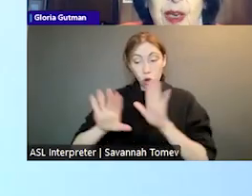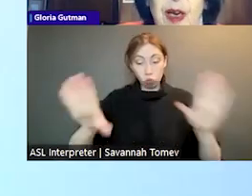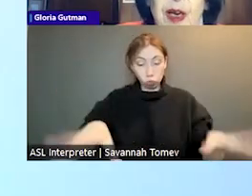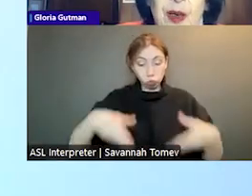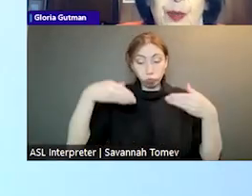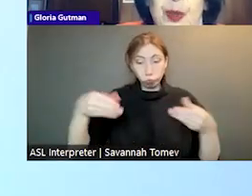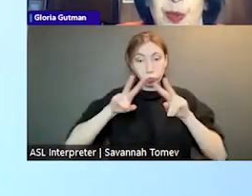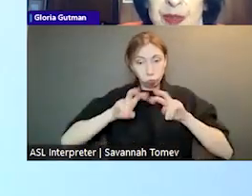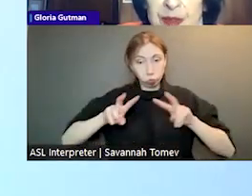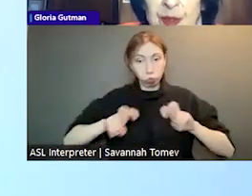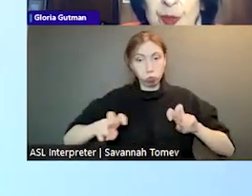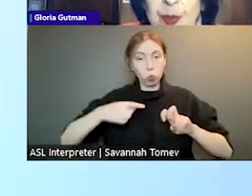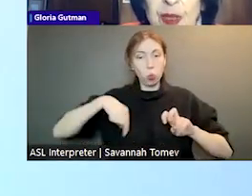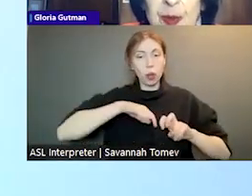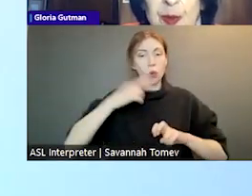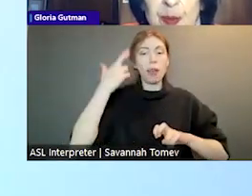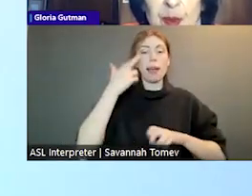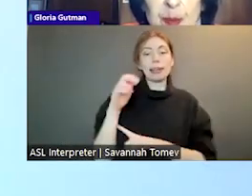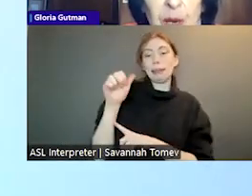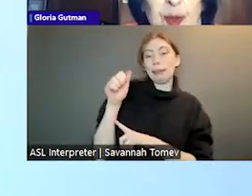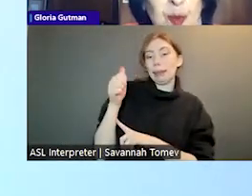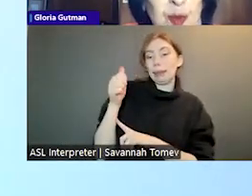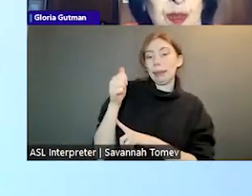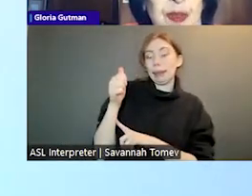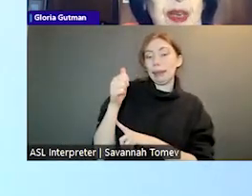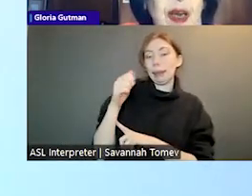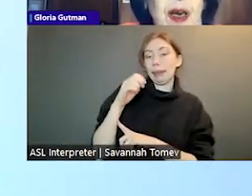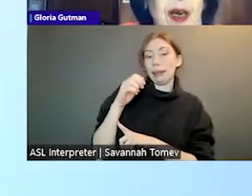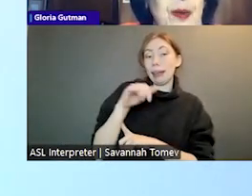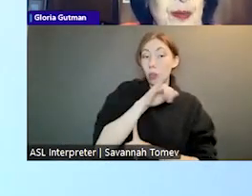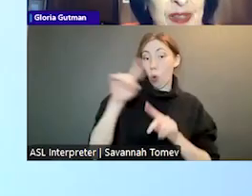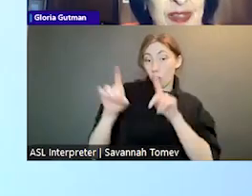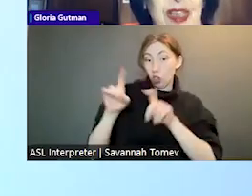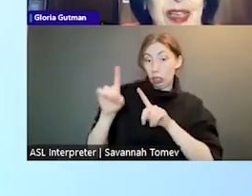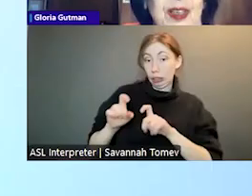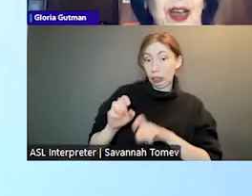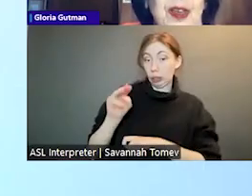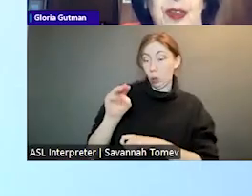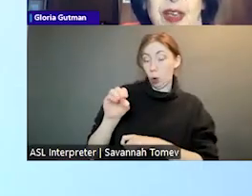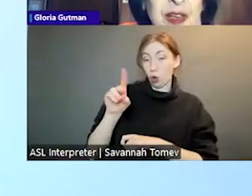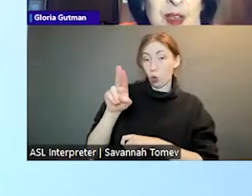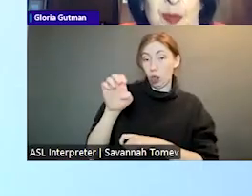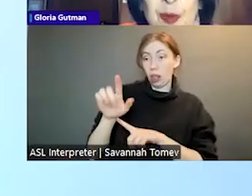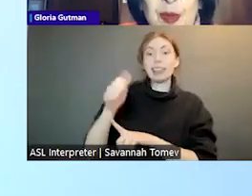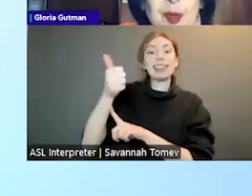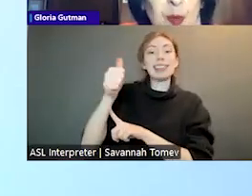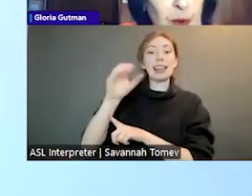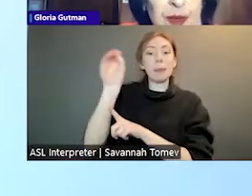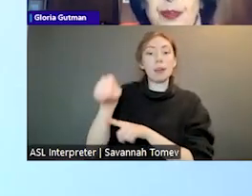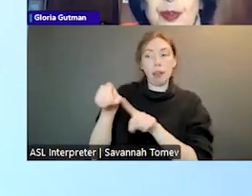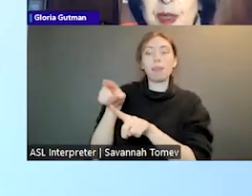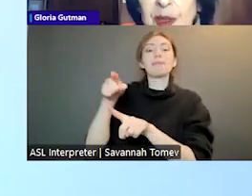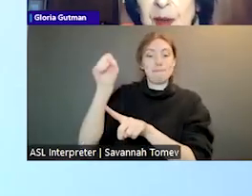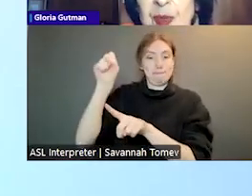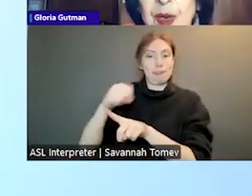the respondents to the elder abuse module indicated that they had experienced one